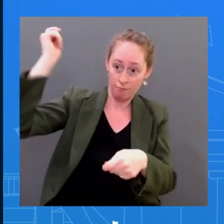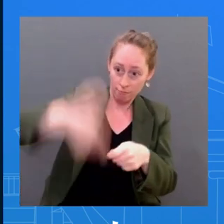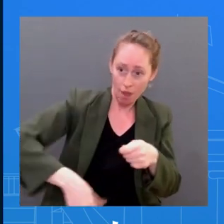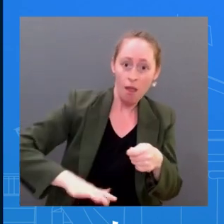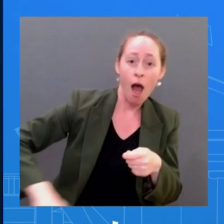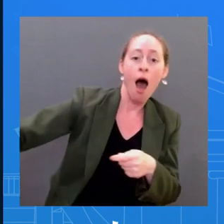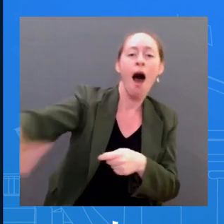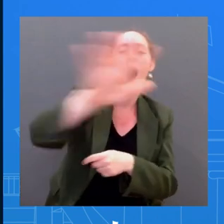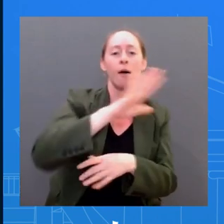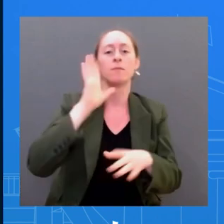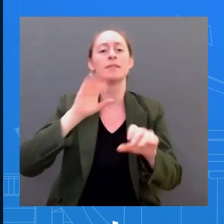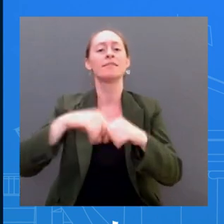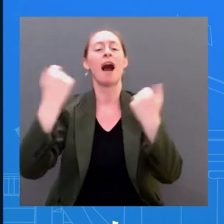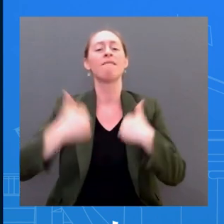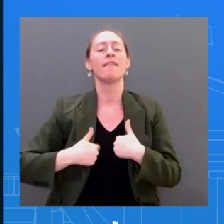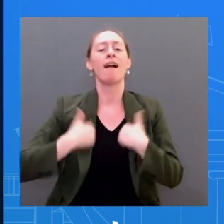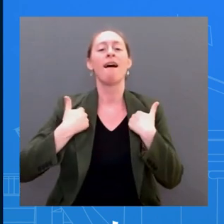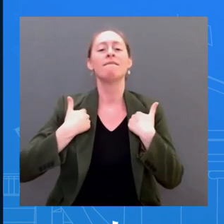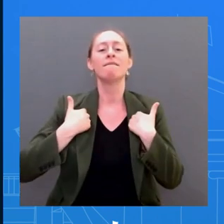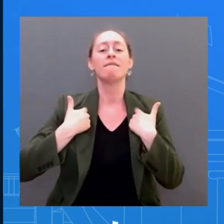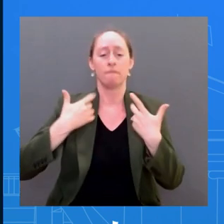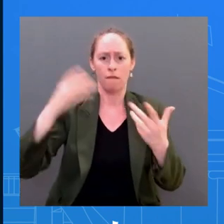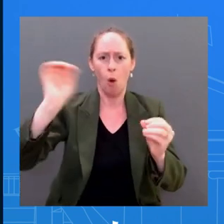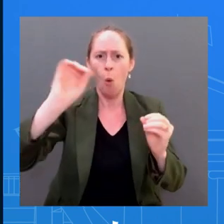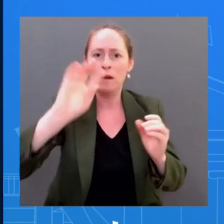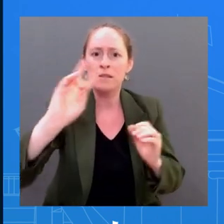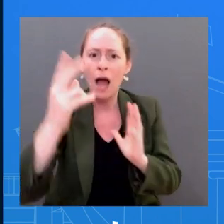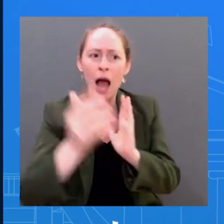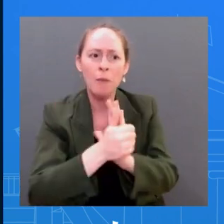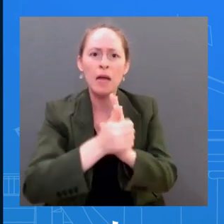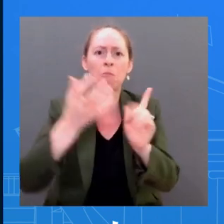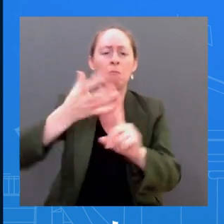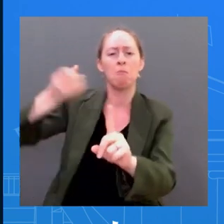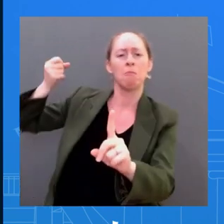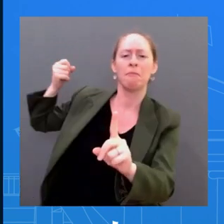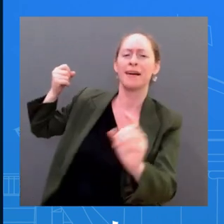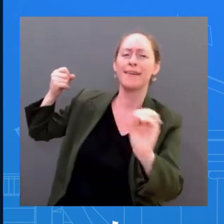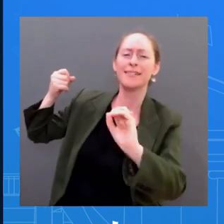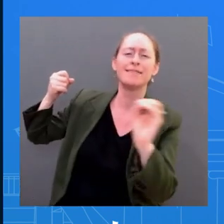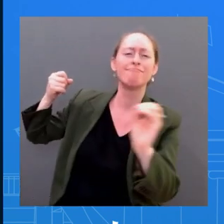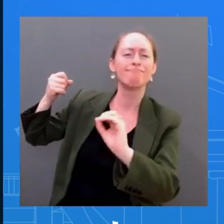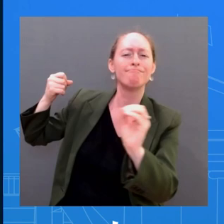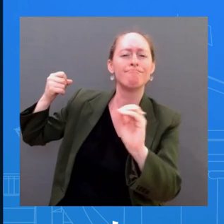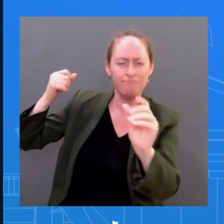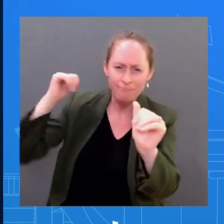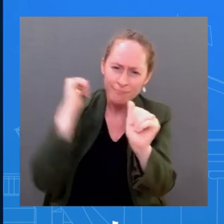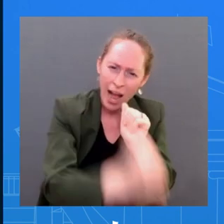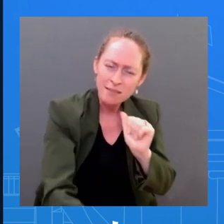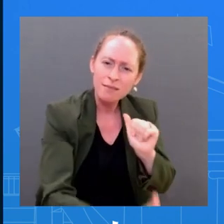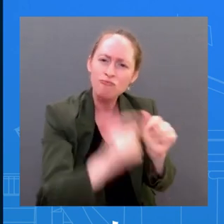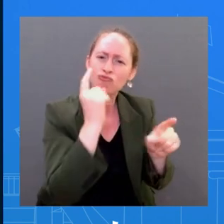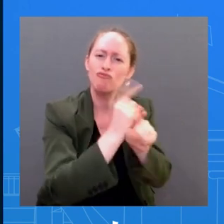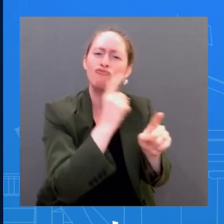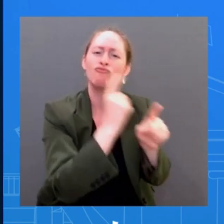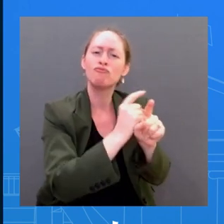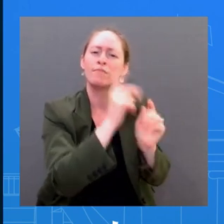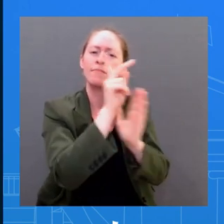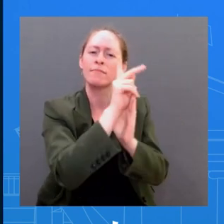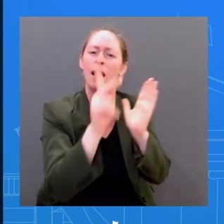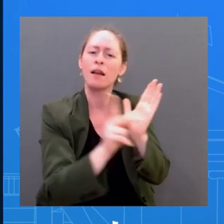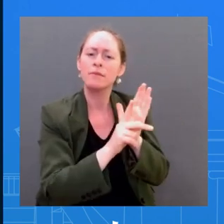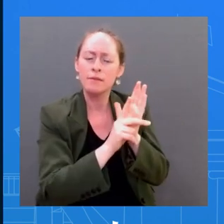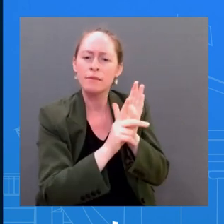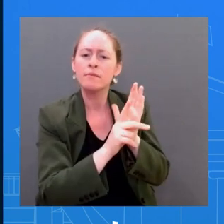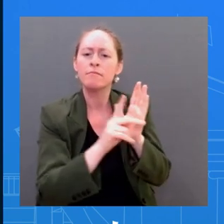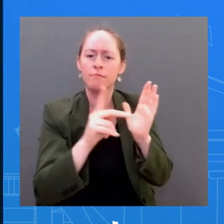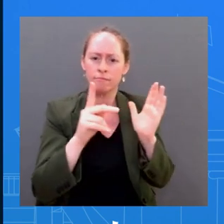right now by voting to pass policies that can keep us from having as many Columbine, Sandy Hooks, Parklands, Las Vegas's,